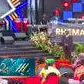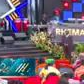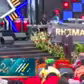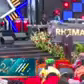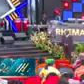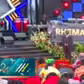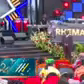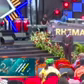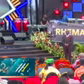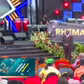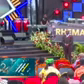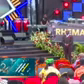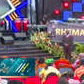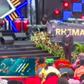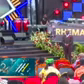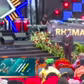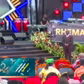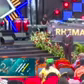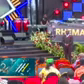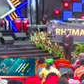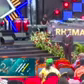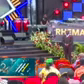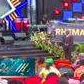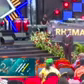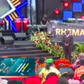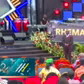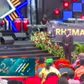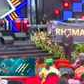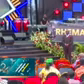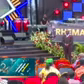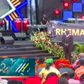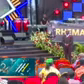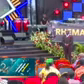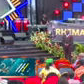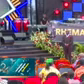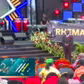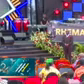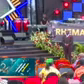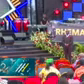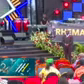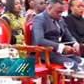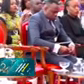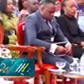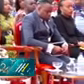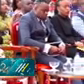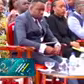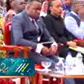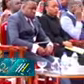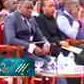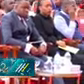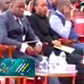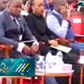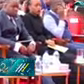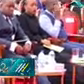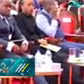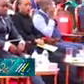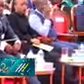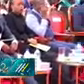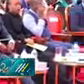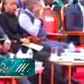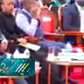seat of presidency because the ones that are ruling over the nation they